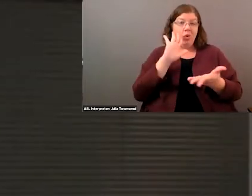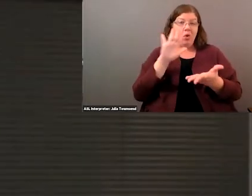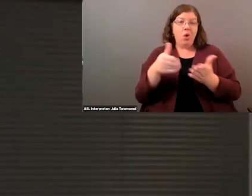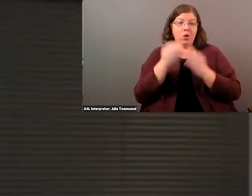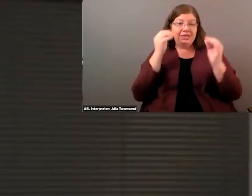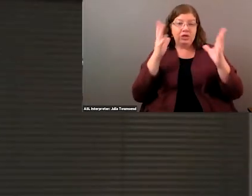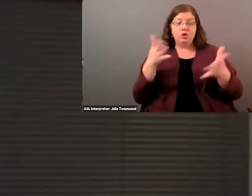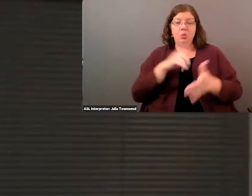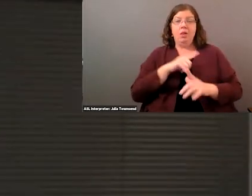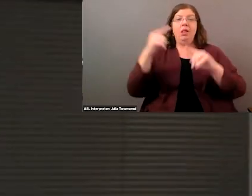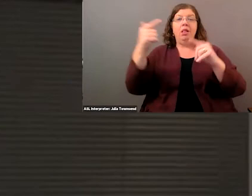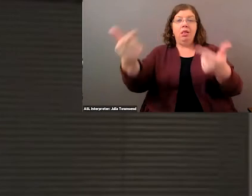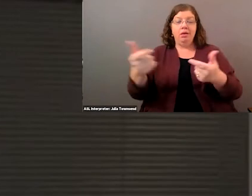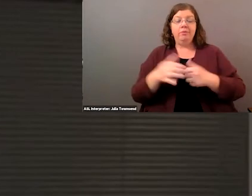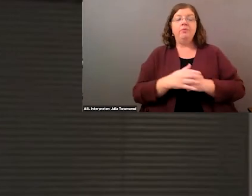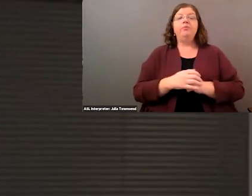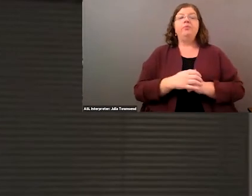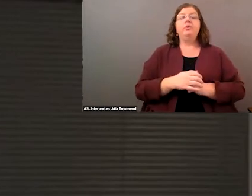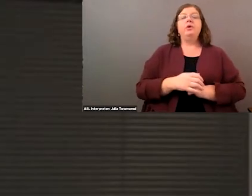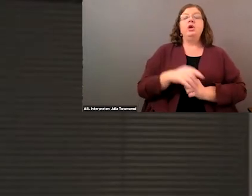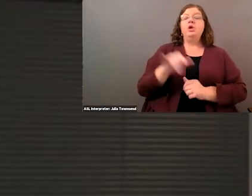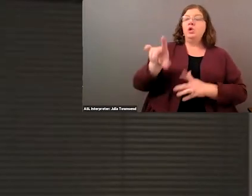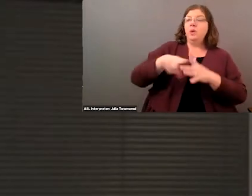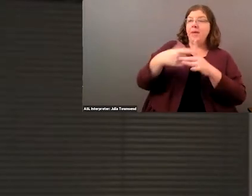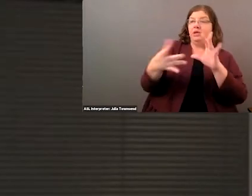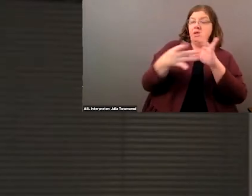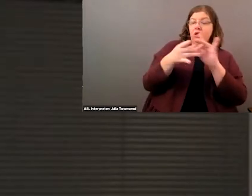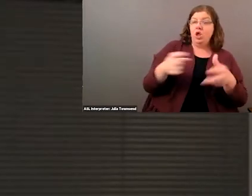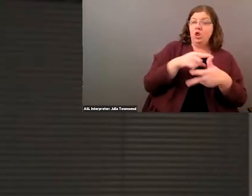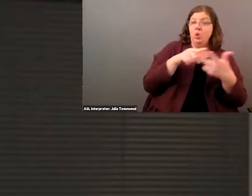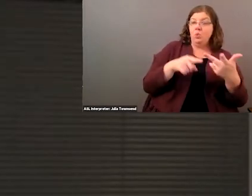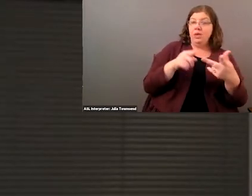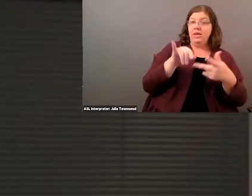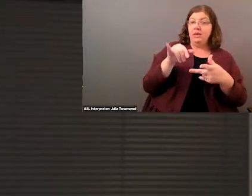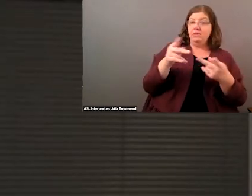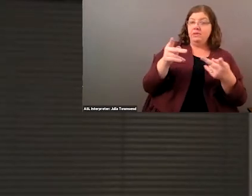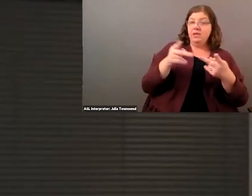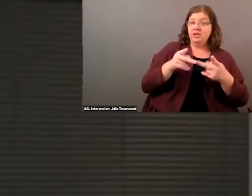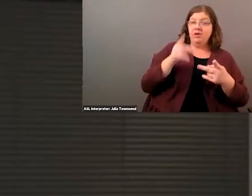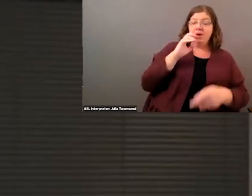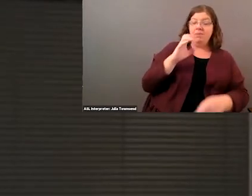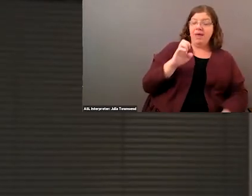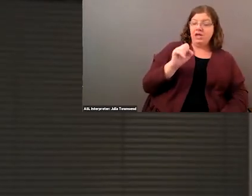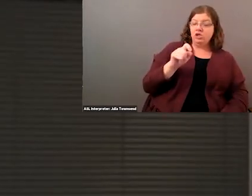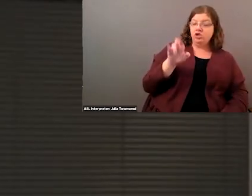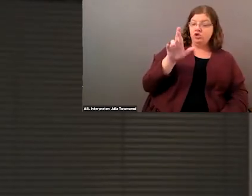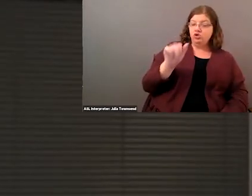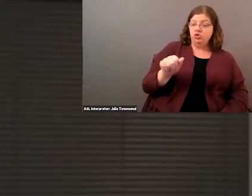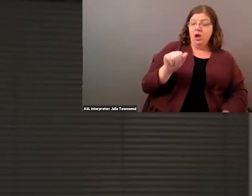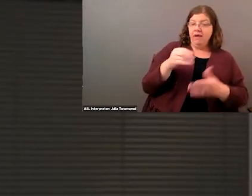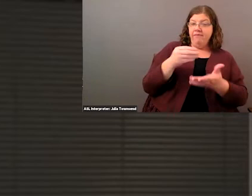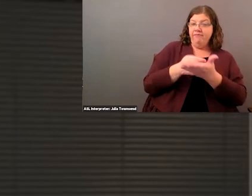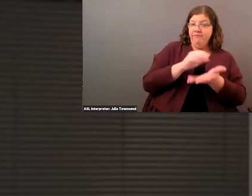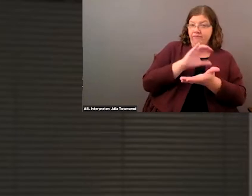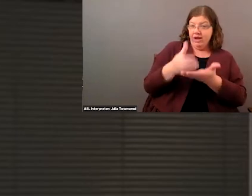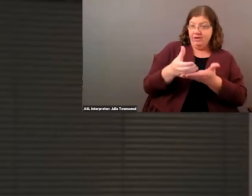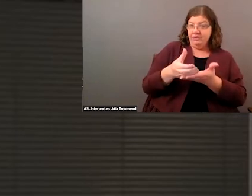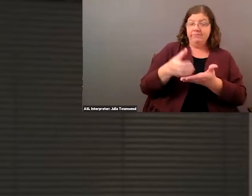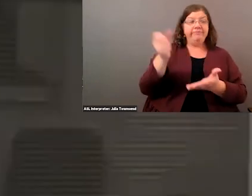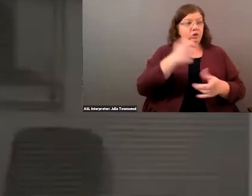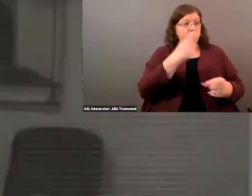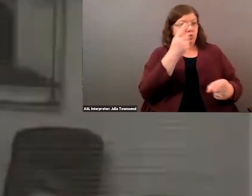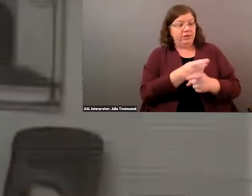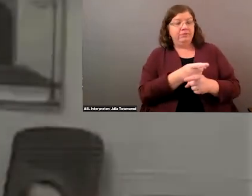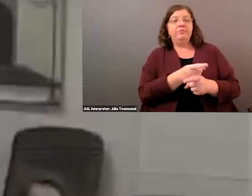from the ESSER funds. Is that correct? That's correct. Yeah. Thank you. I have no other questions. May I just add, you made a comment earlier, and I want to make sure I emphasize what you said,